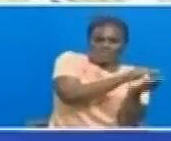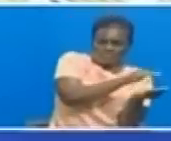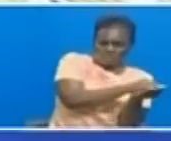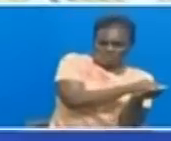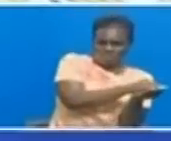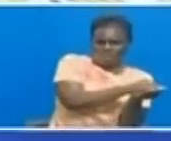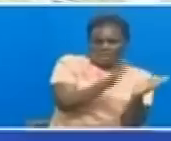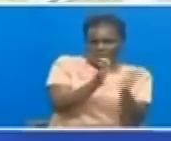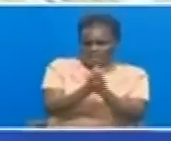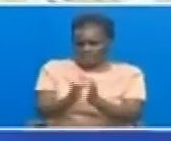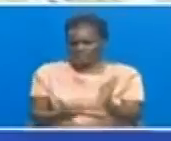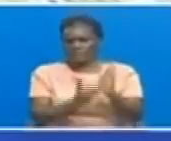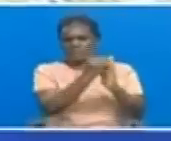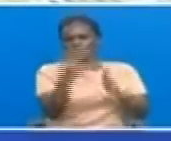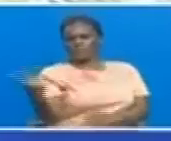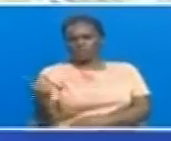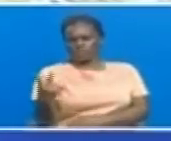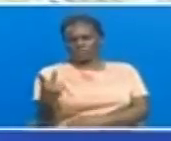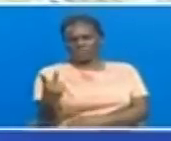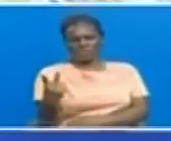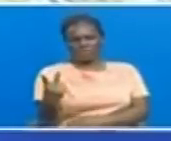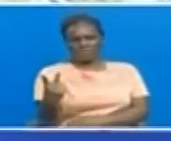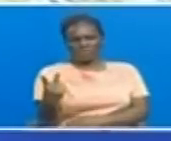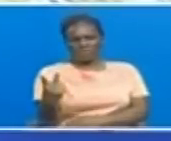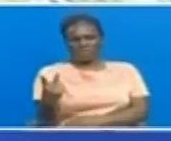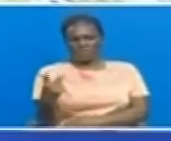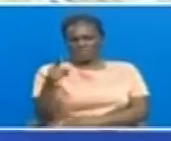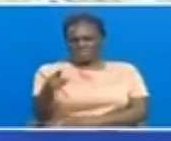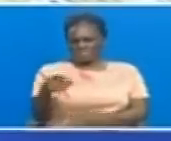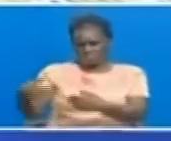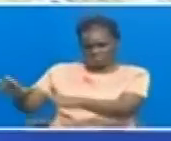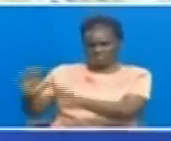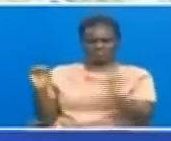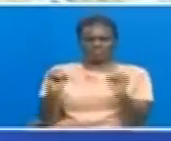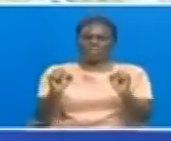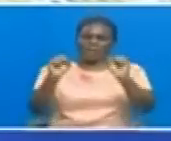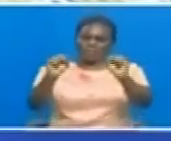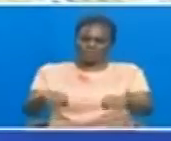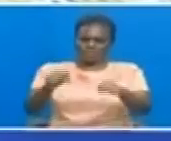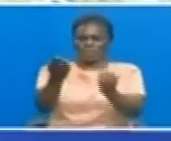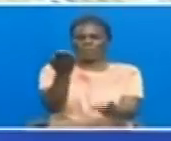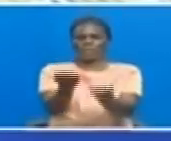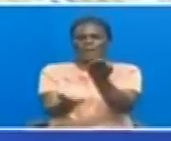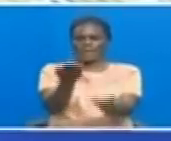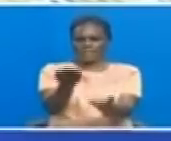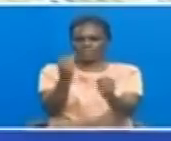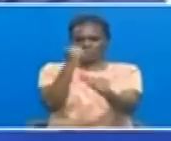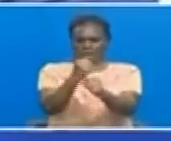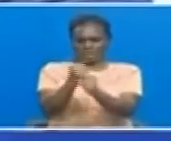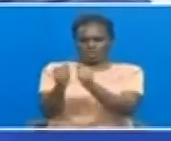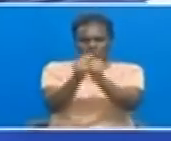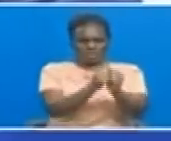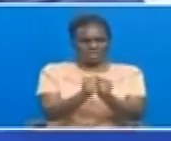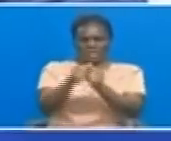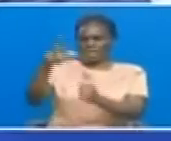and development do not need to be mutually exclusive. They can balance and they can move together.